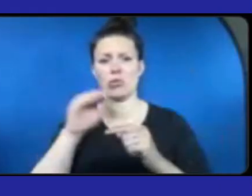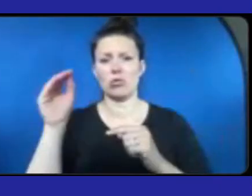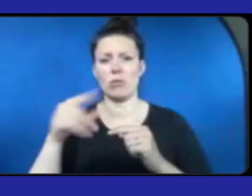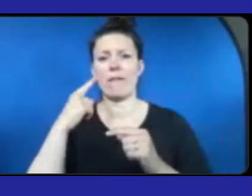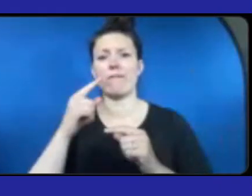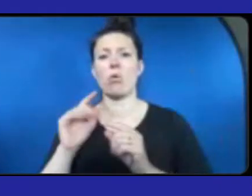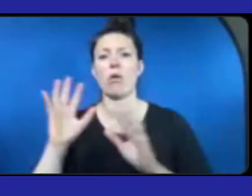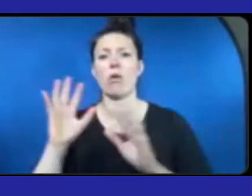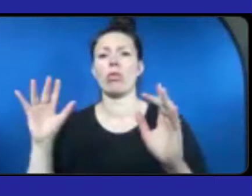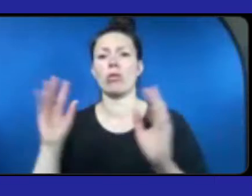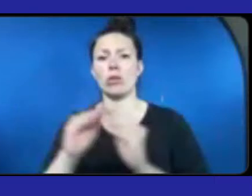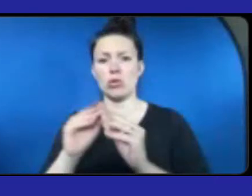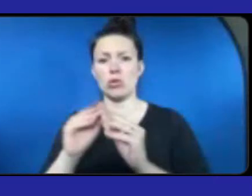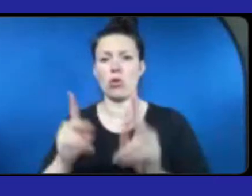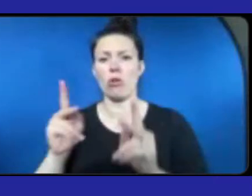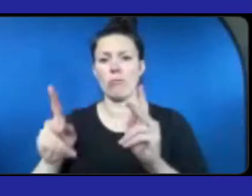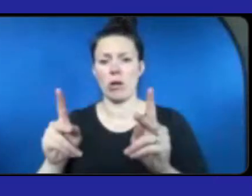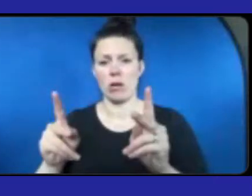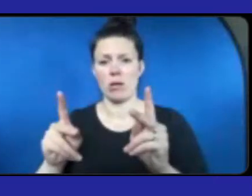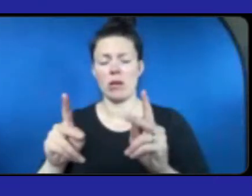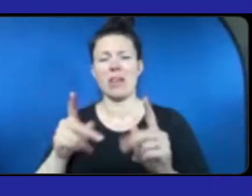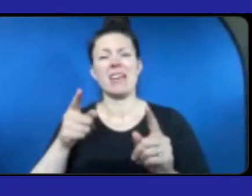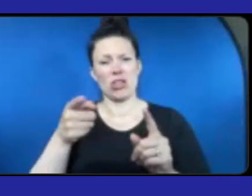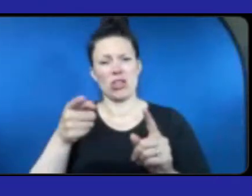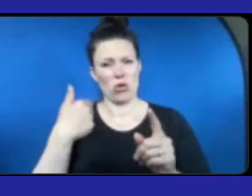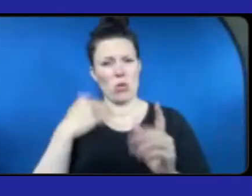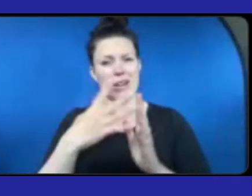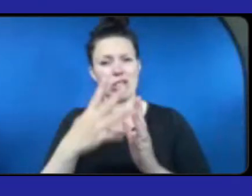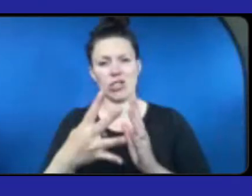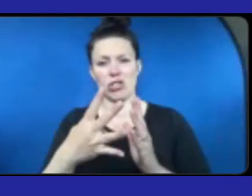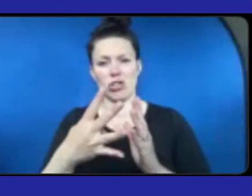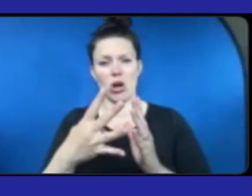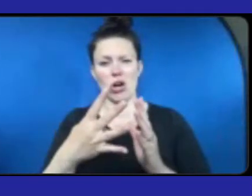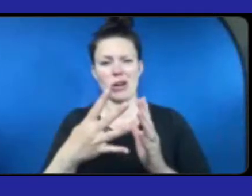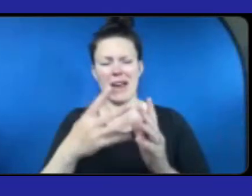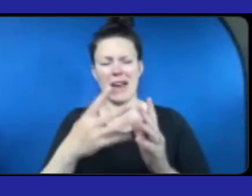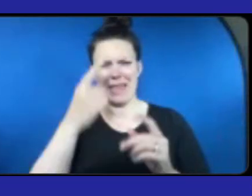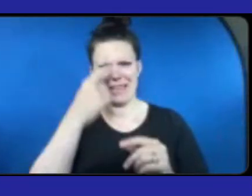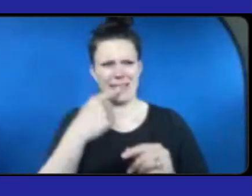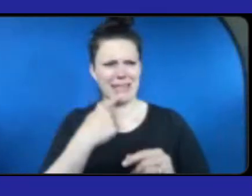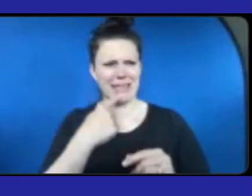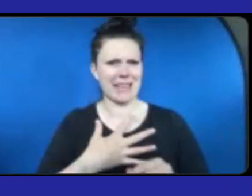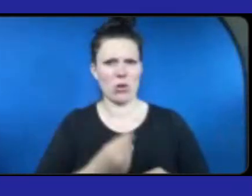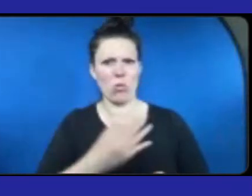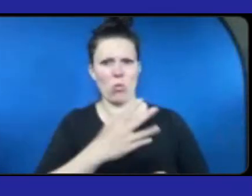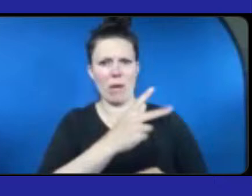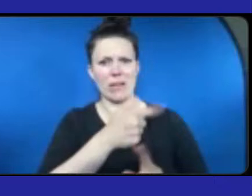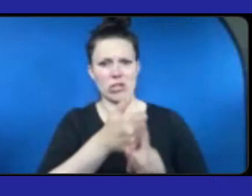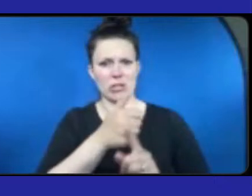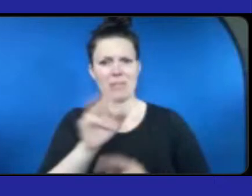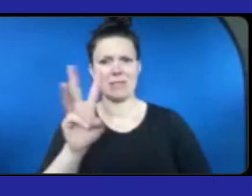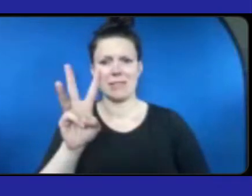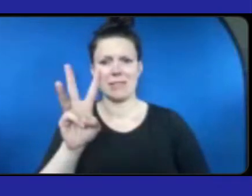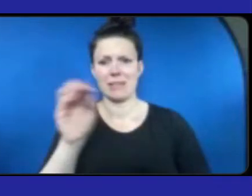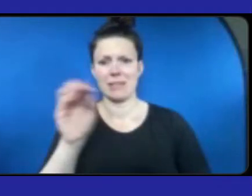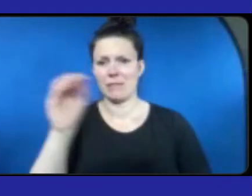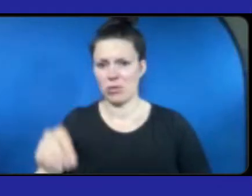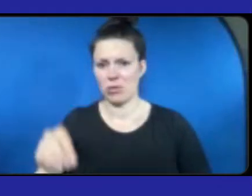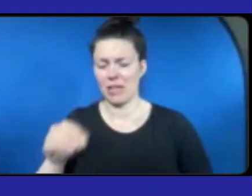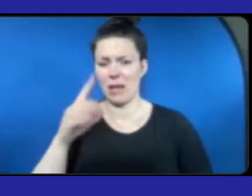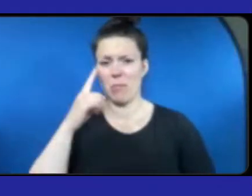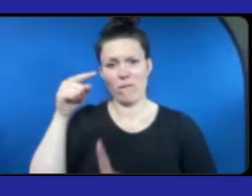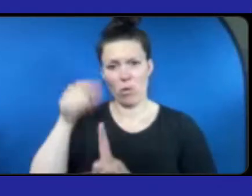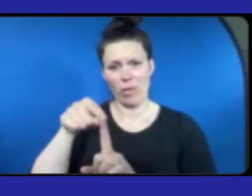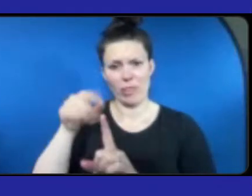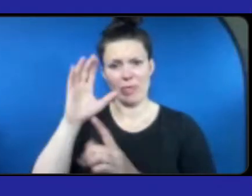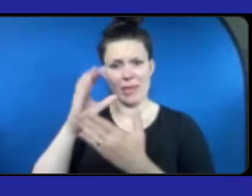the total population. We had a chart that showed, I don't know, white patients were like 6%, but in this instance,